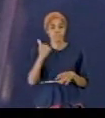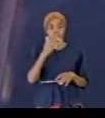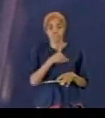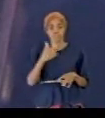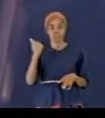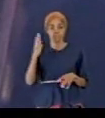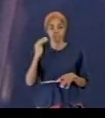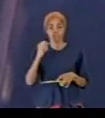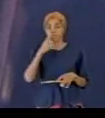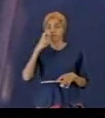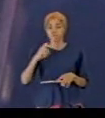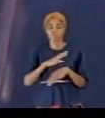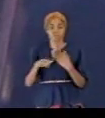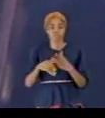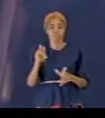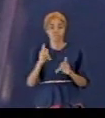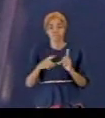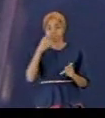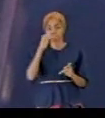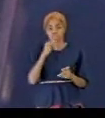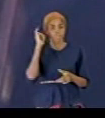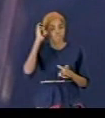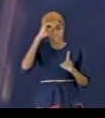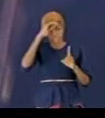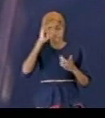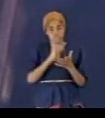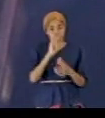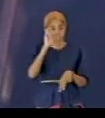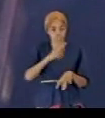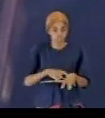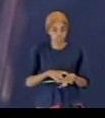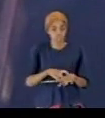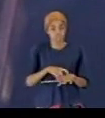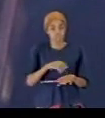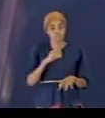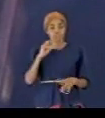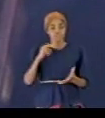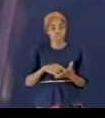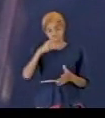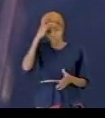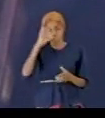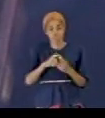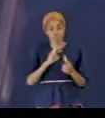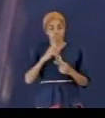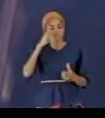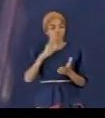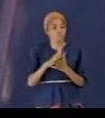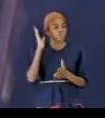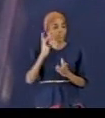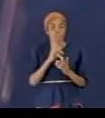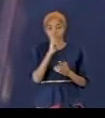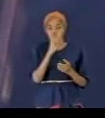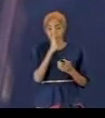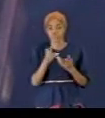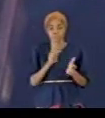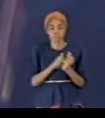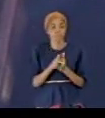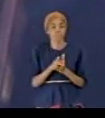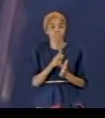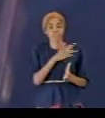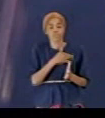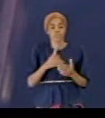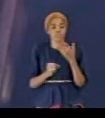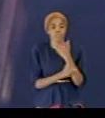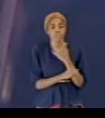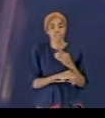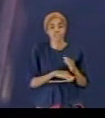saying, He that toucheth this man or his wife shall surely be put to death. Then Isaac